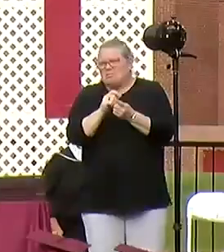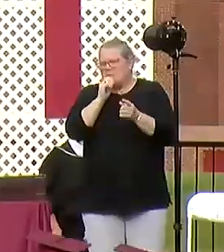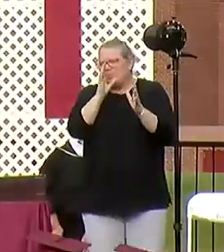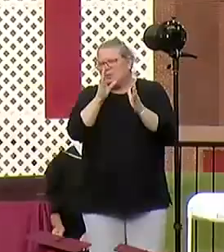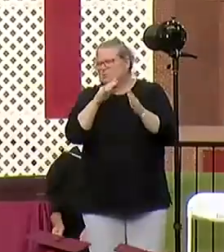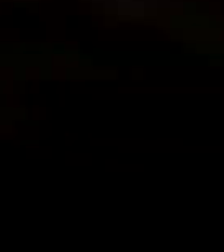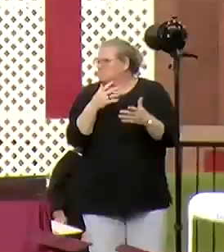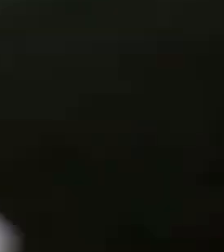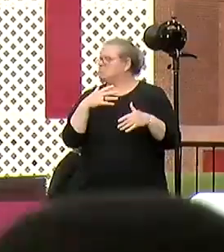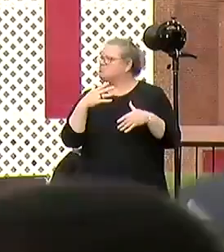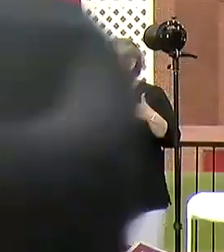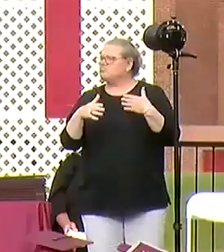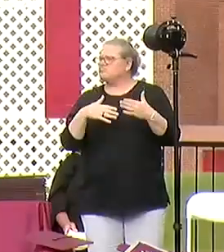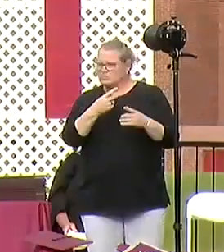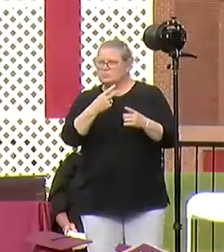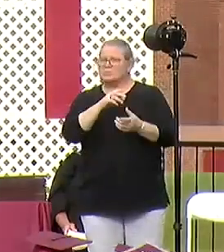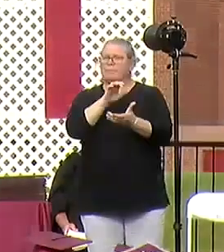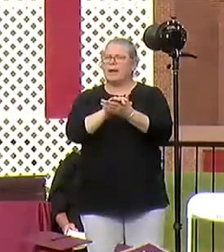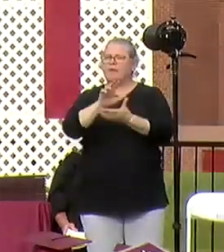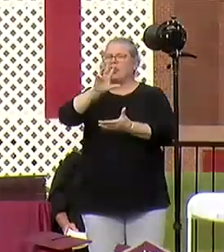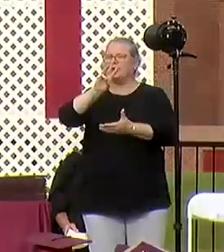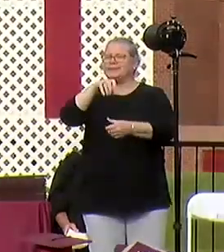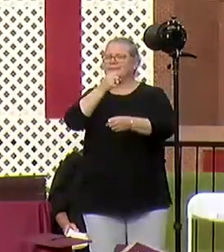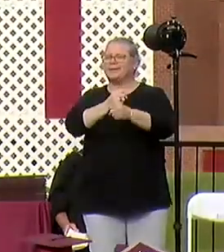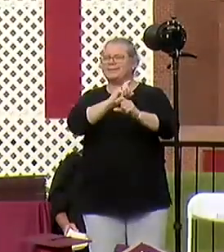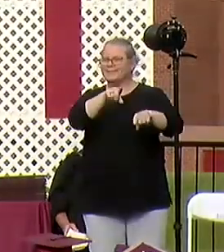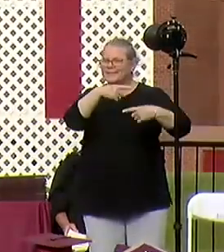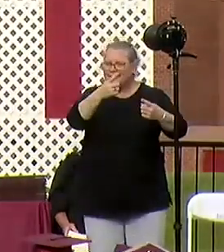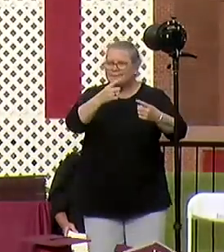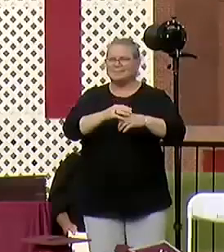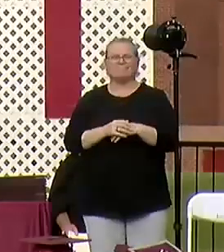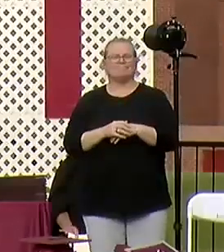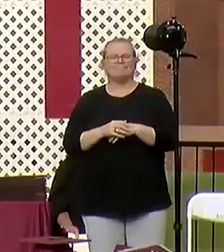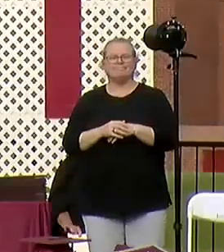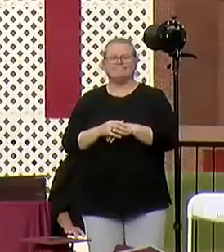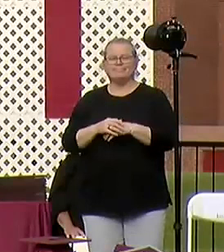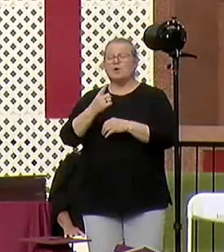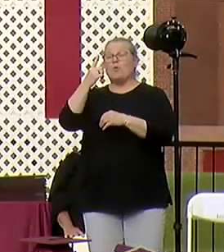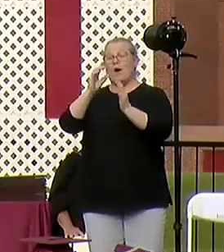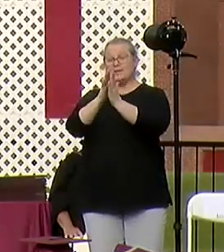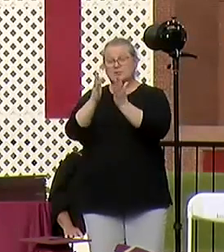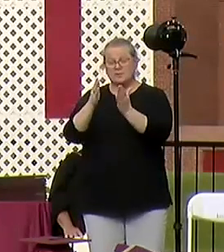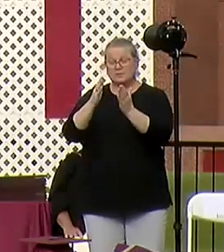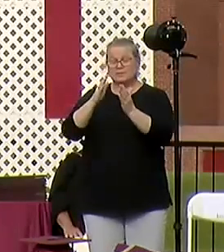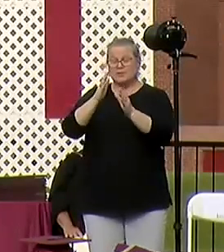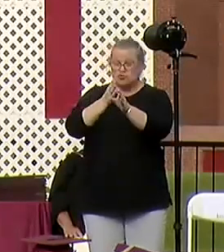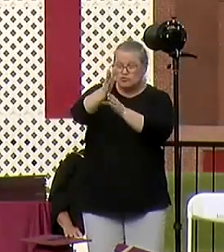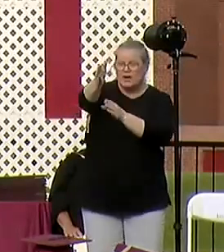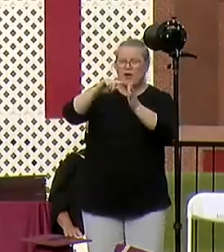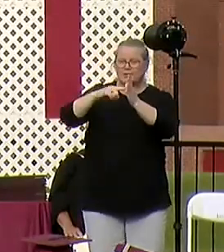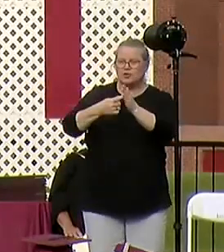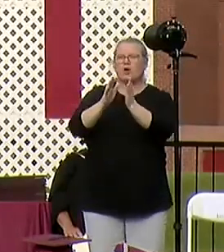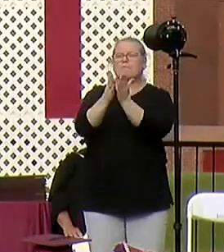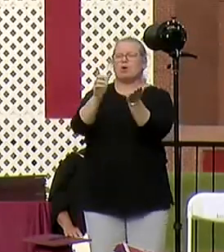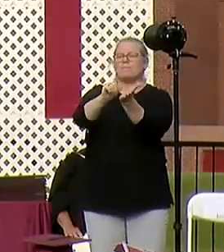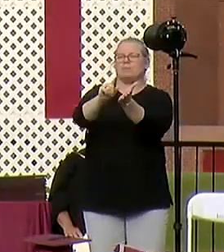I started one career in book publishing, but after having my amazing daughters, I knew I would rather share stories with young